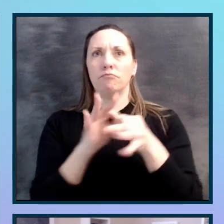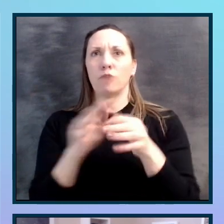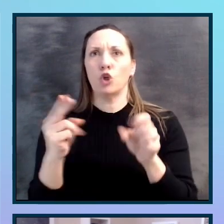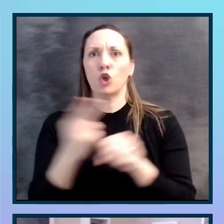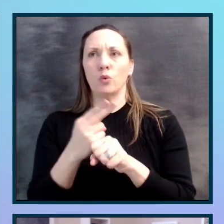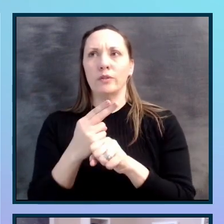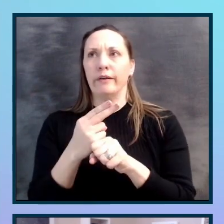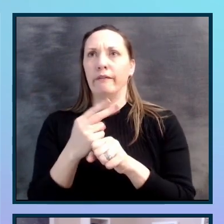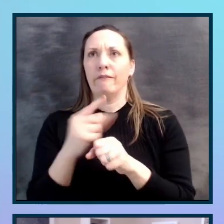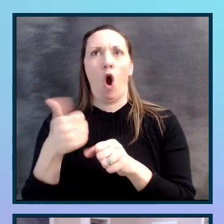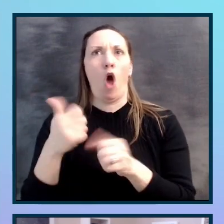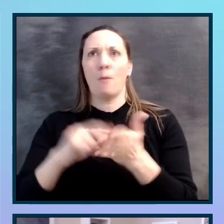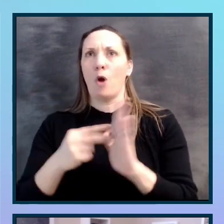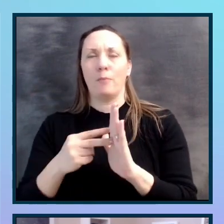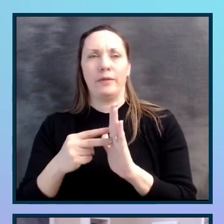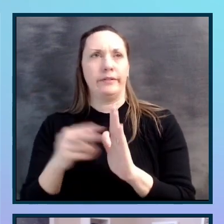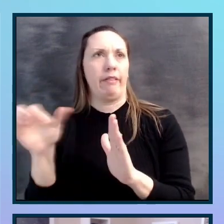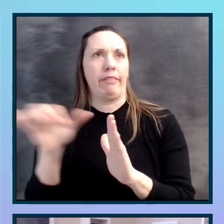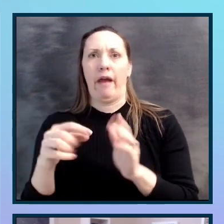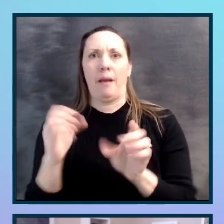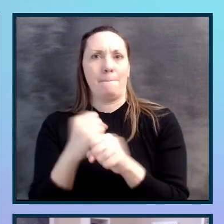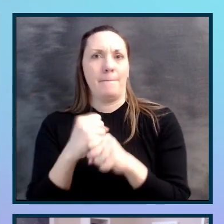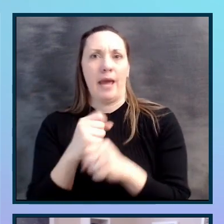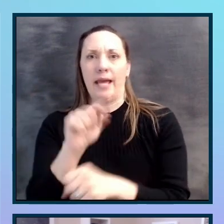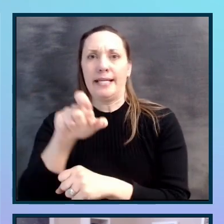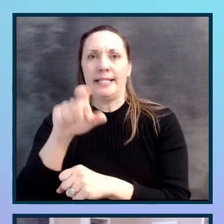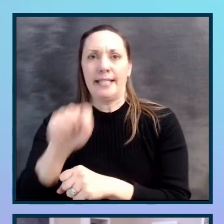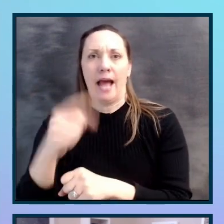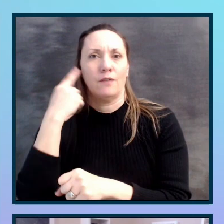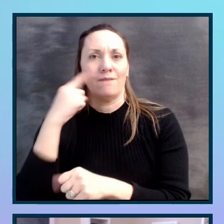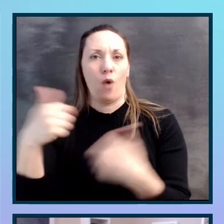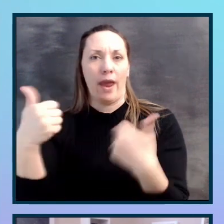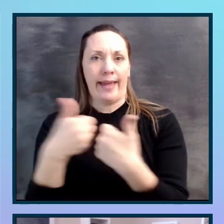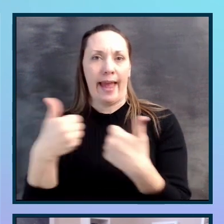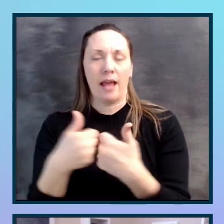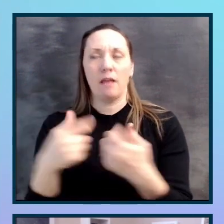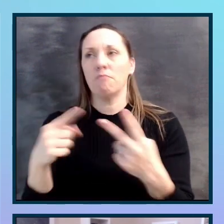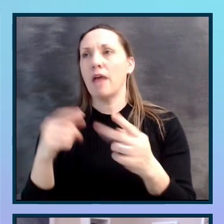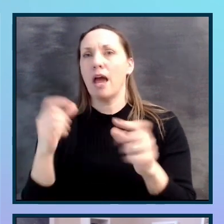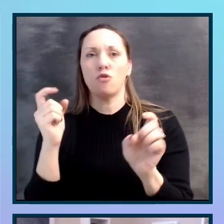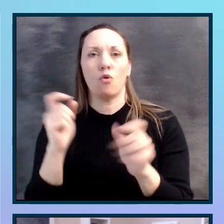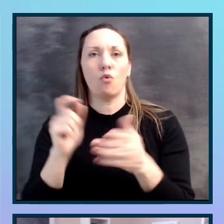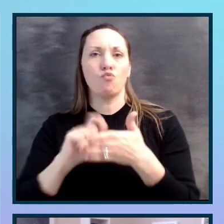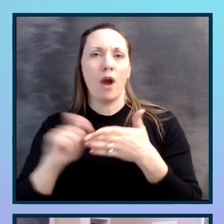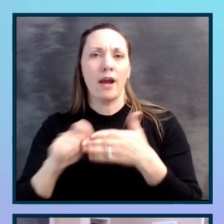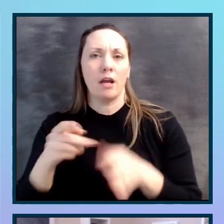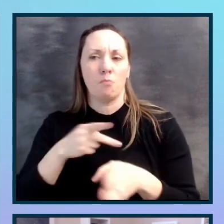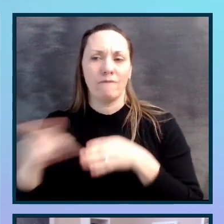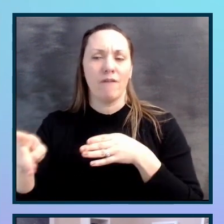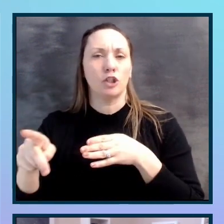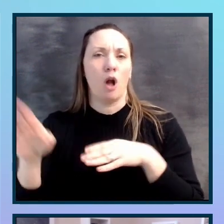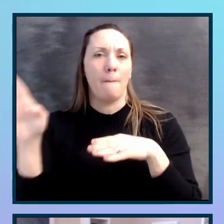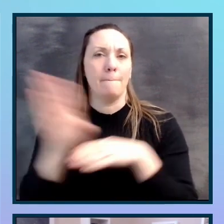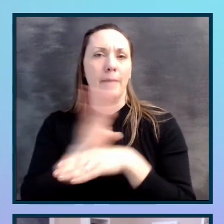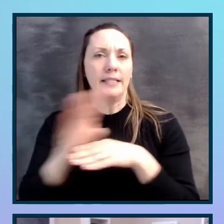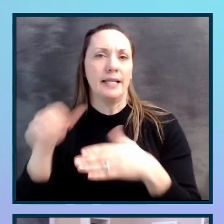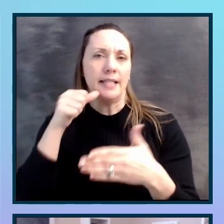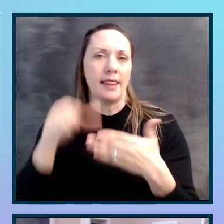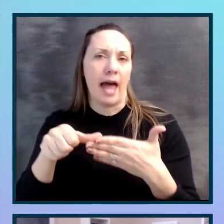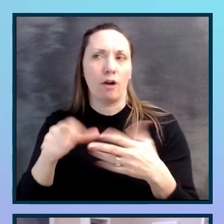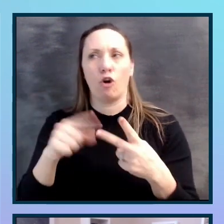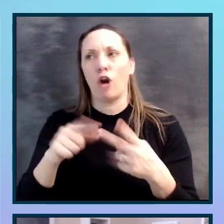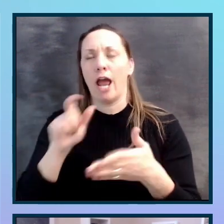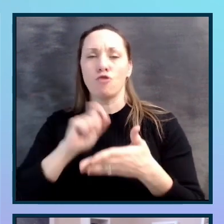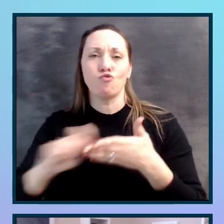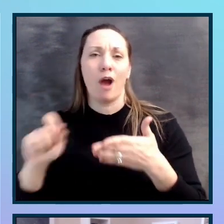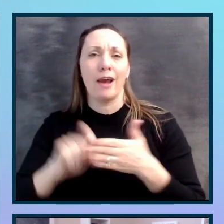diverse as creating text for a game and writing professional business letters and writing novels